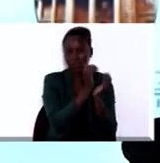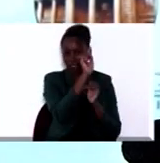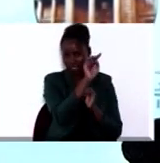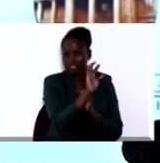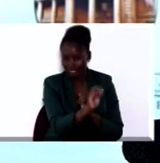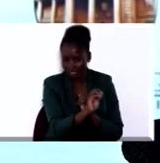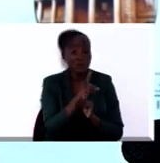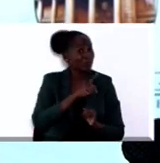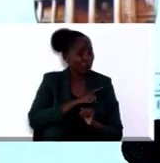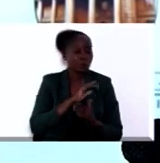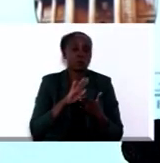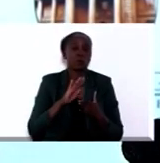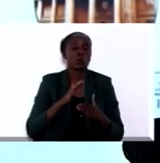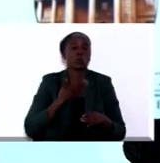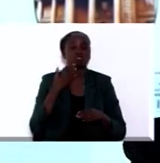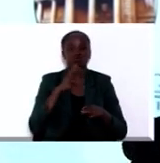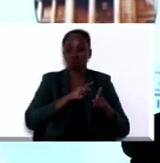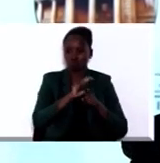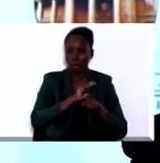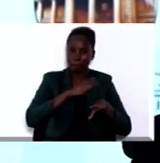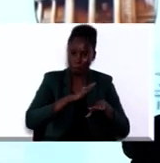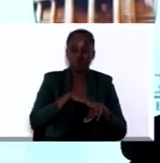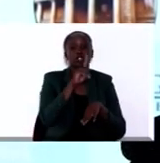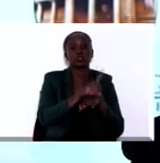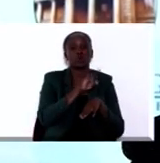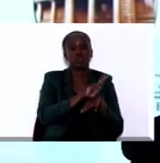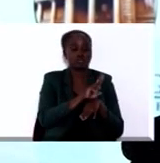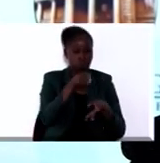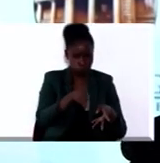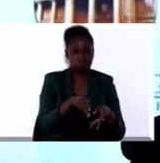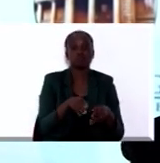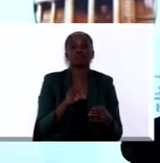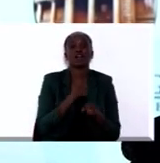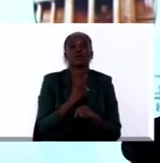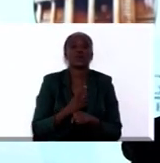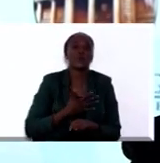we need to train more doctors right here in Gauteng.